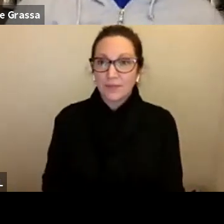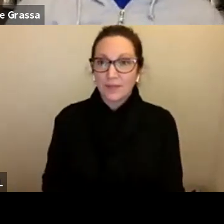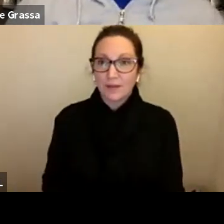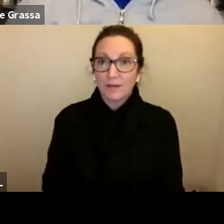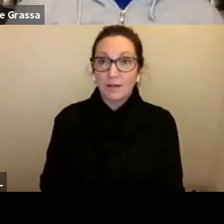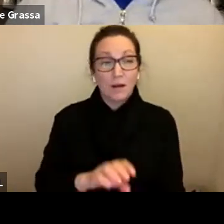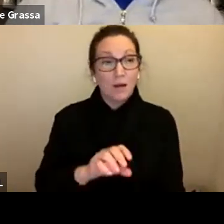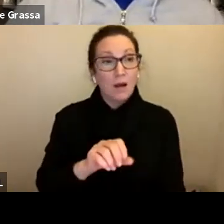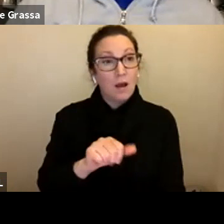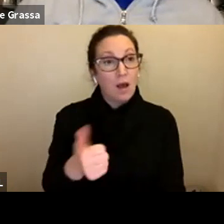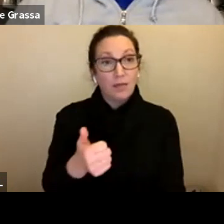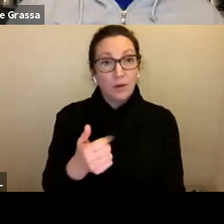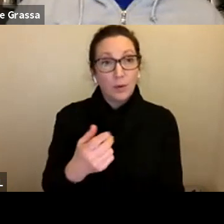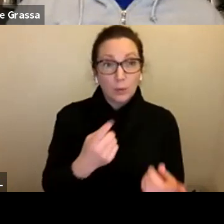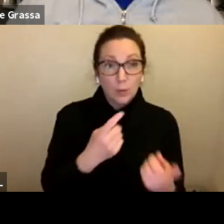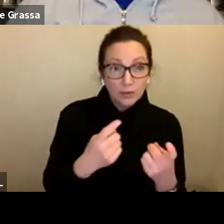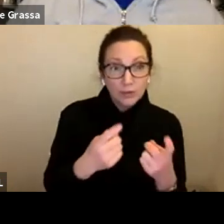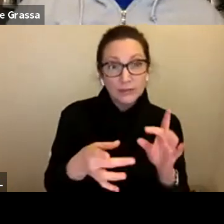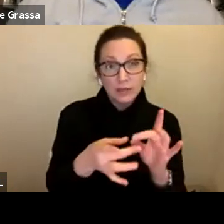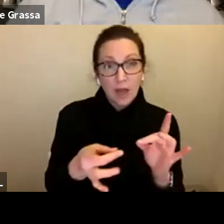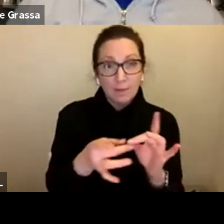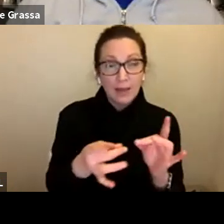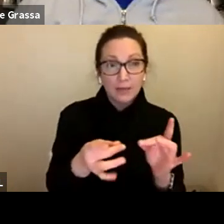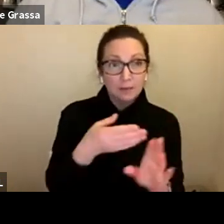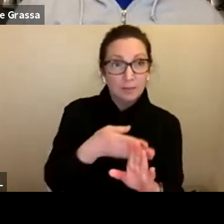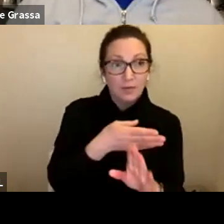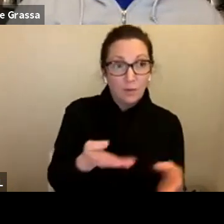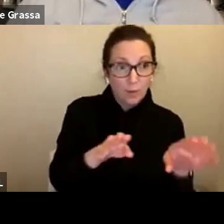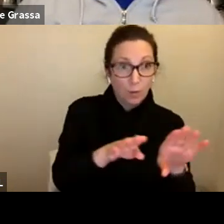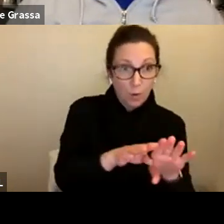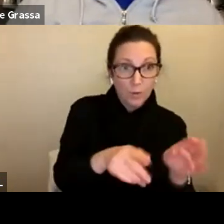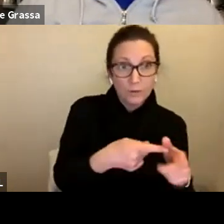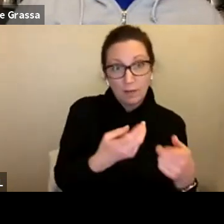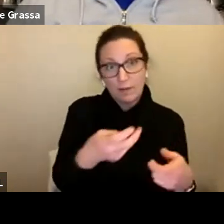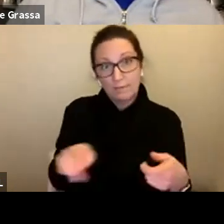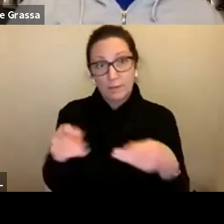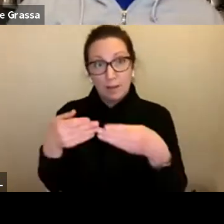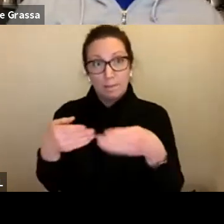any other questions or comments before we close out this segment and move to public comment?